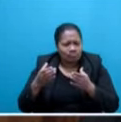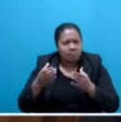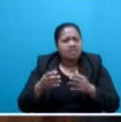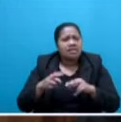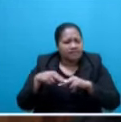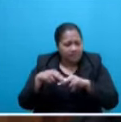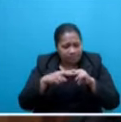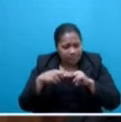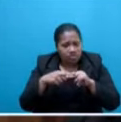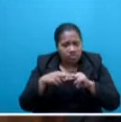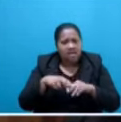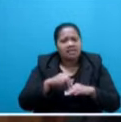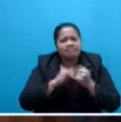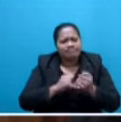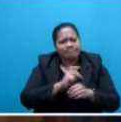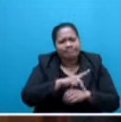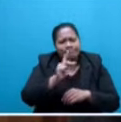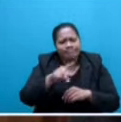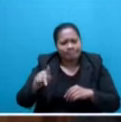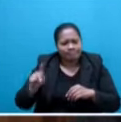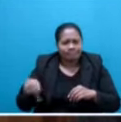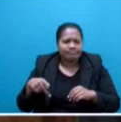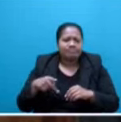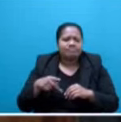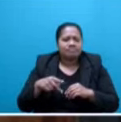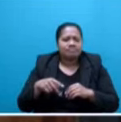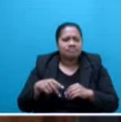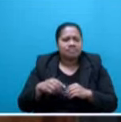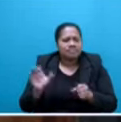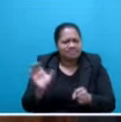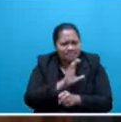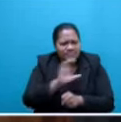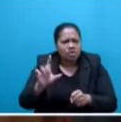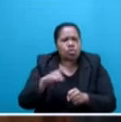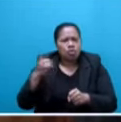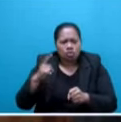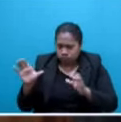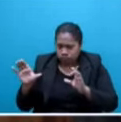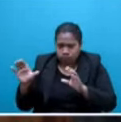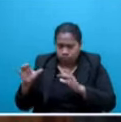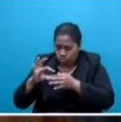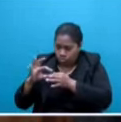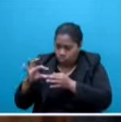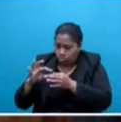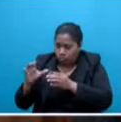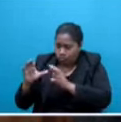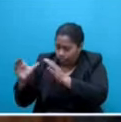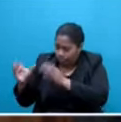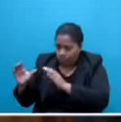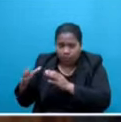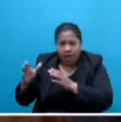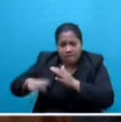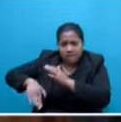Pacific Fertilizers Limited, who rendered their full support to make sure that the industry runs